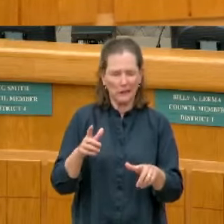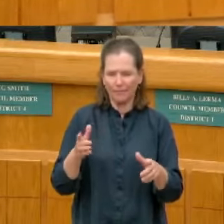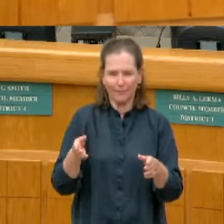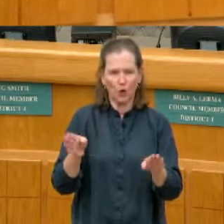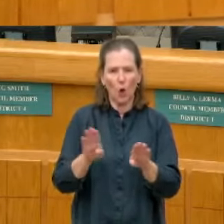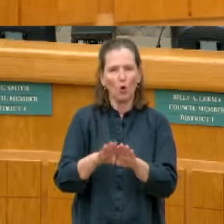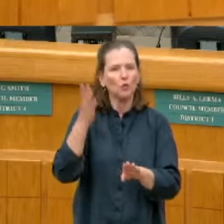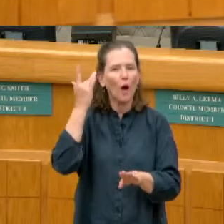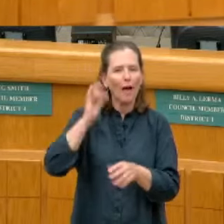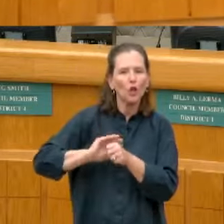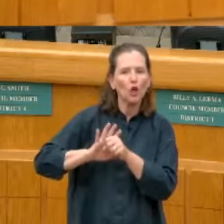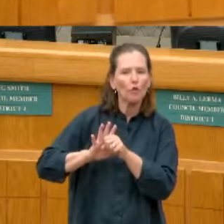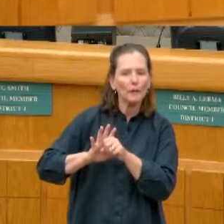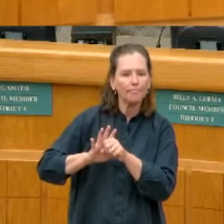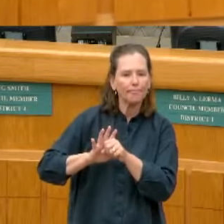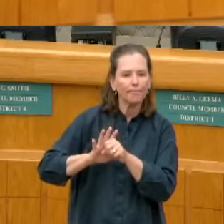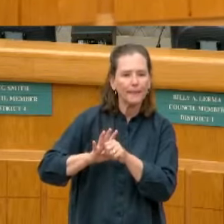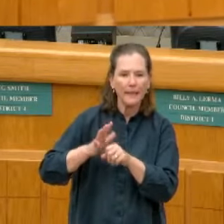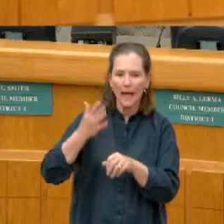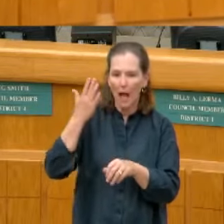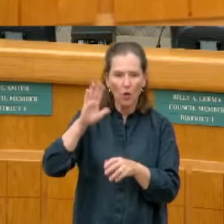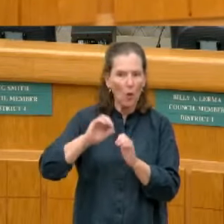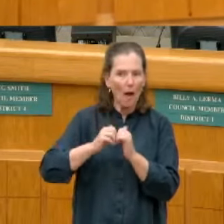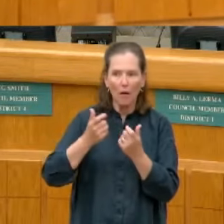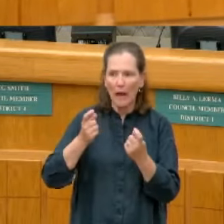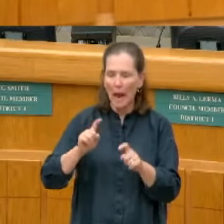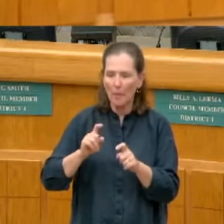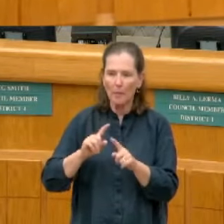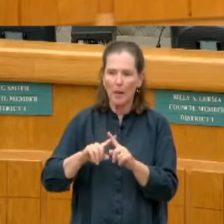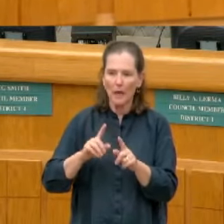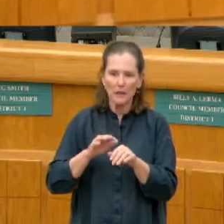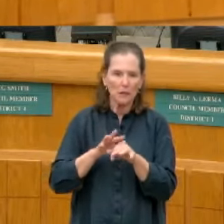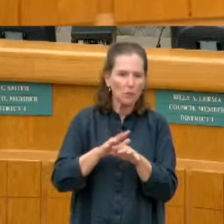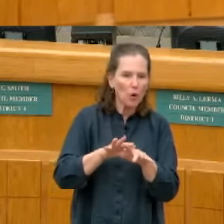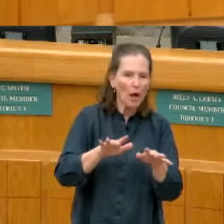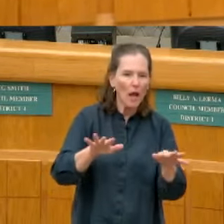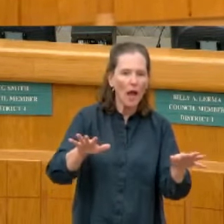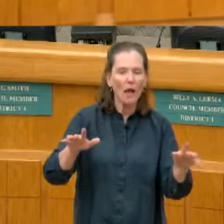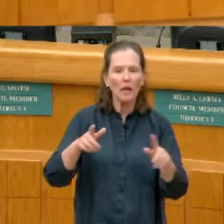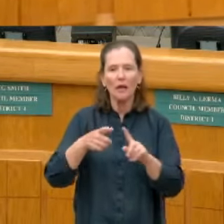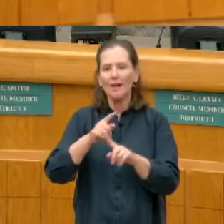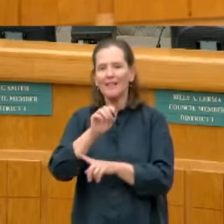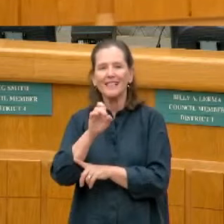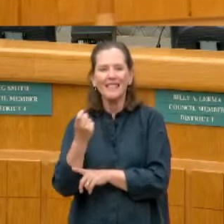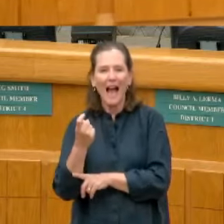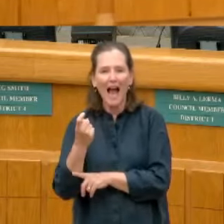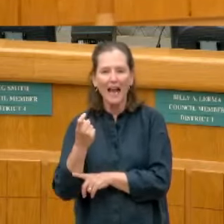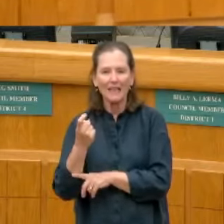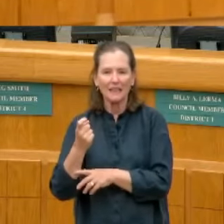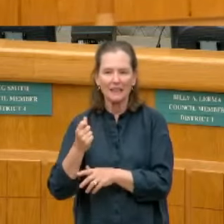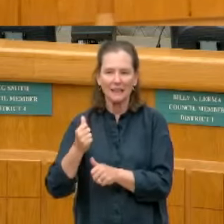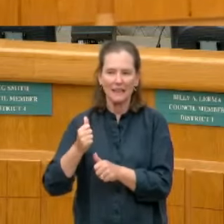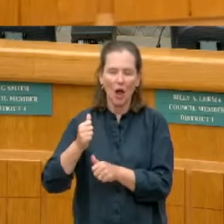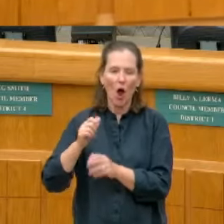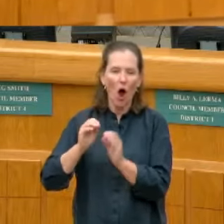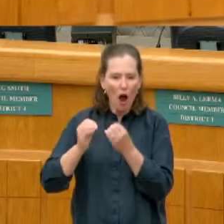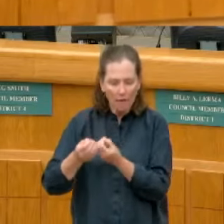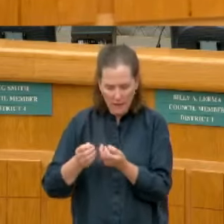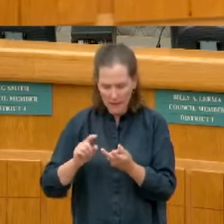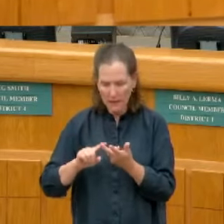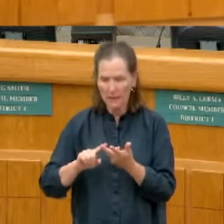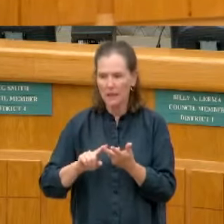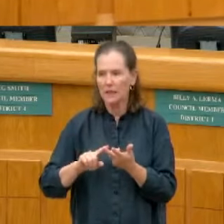being multiple offices for the tax assessor. Our Bishop office was also closed. This